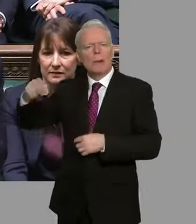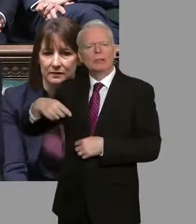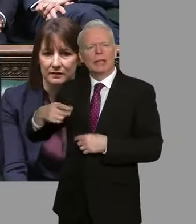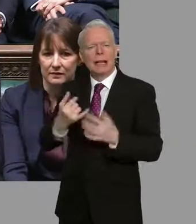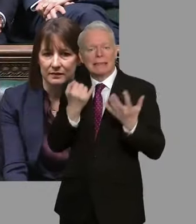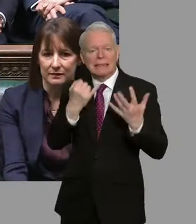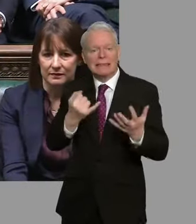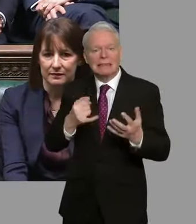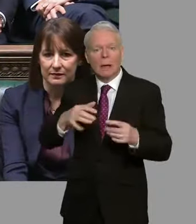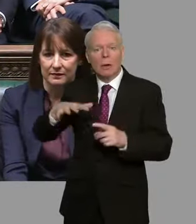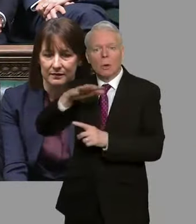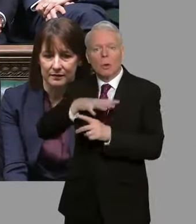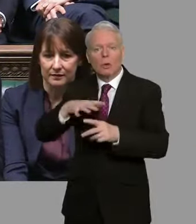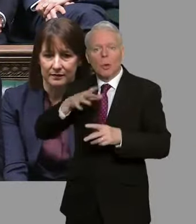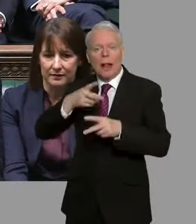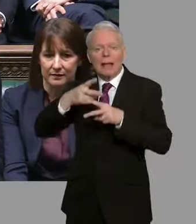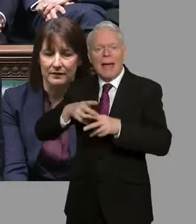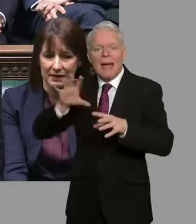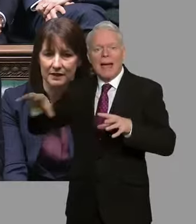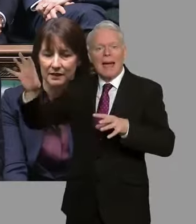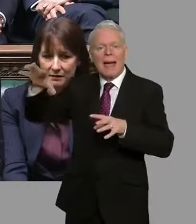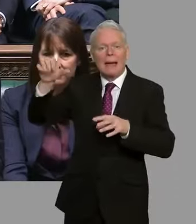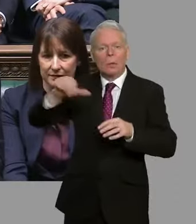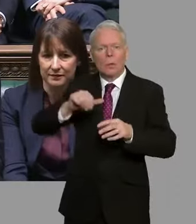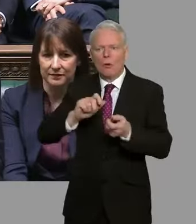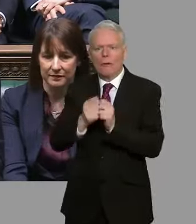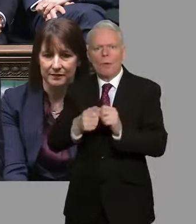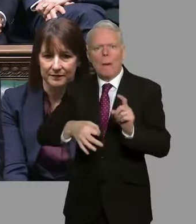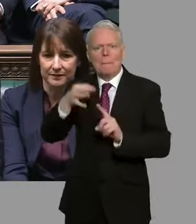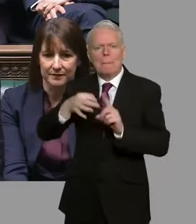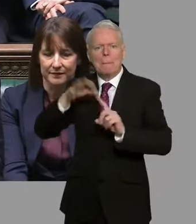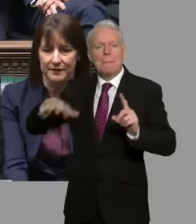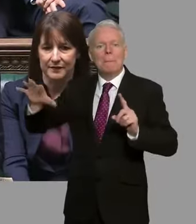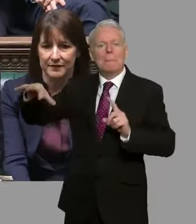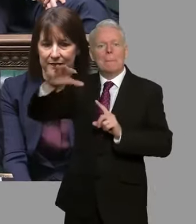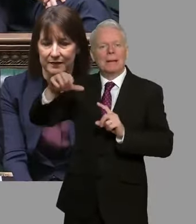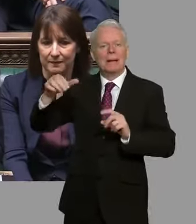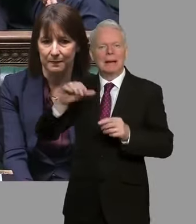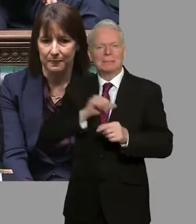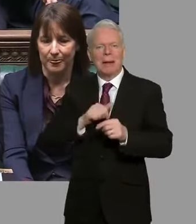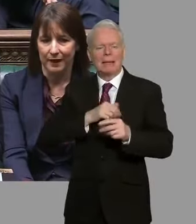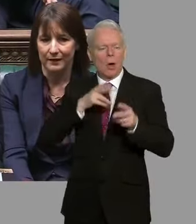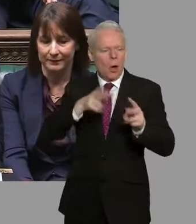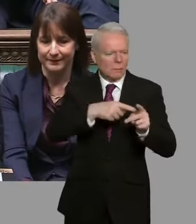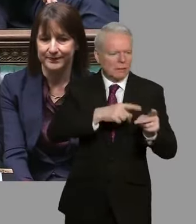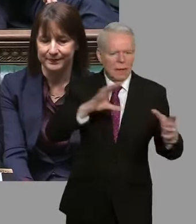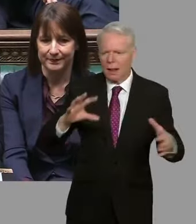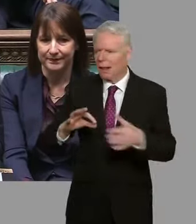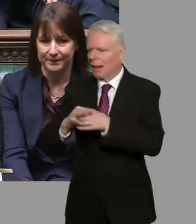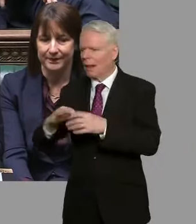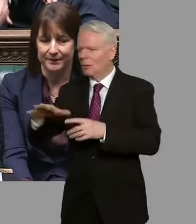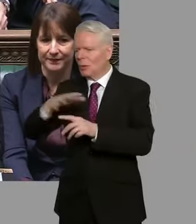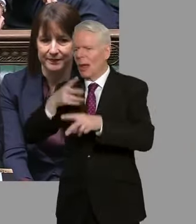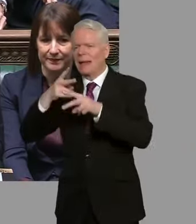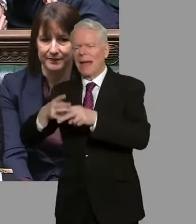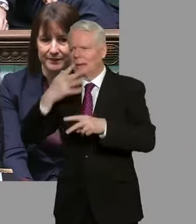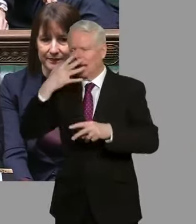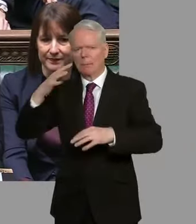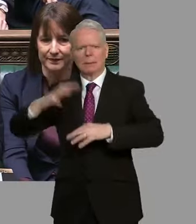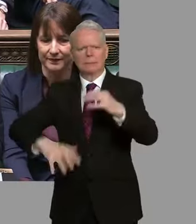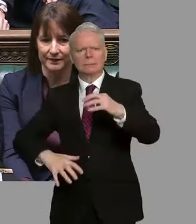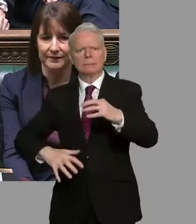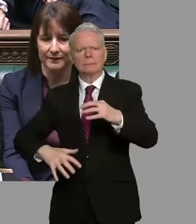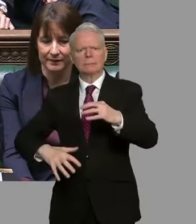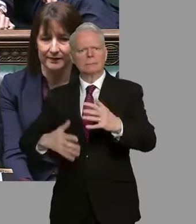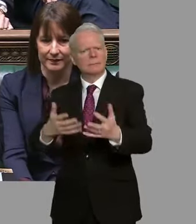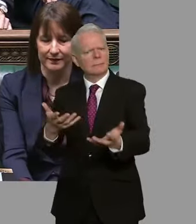talks towards a ceasefire, we are encouraged by the talks. I think the whole House would urge all to come